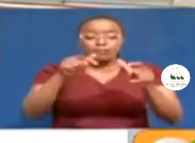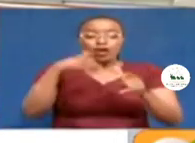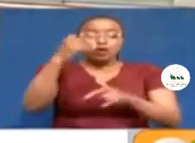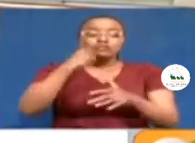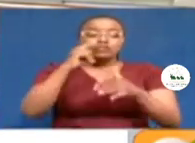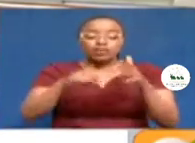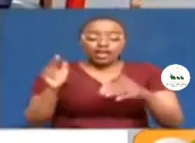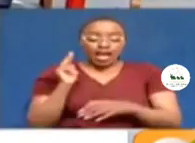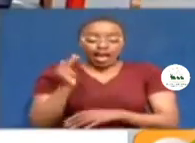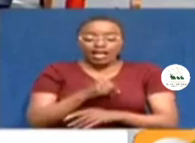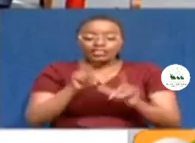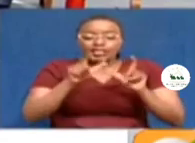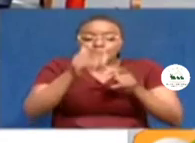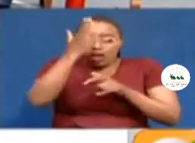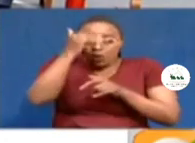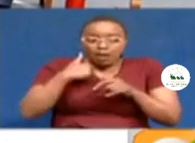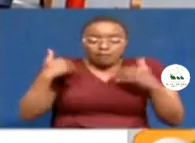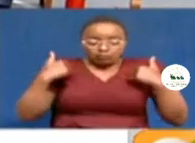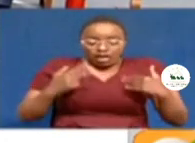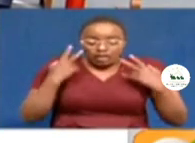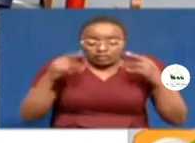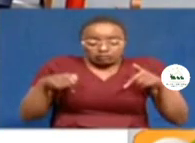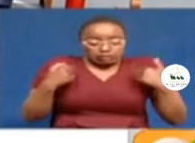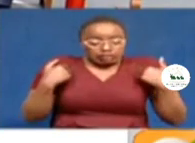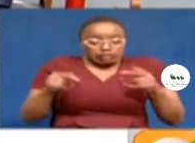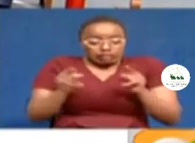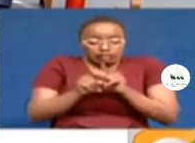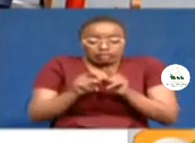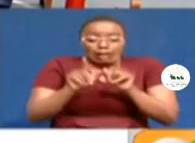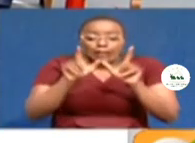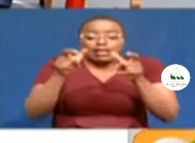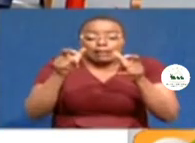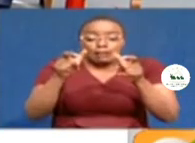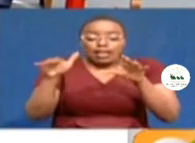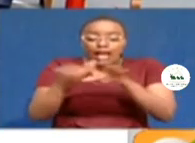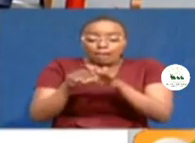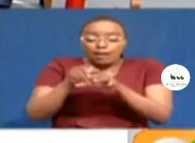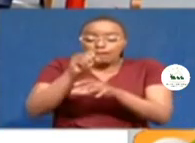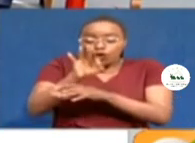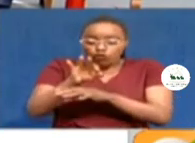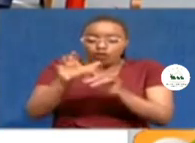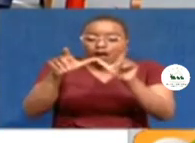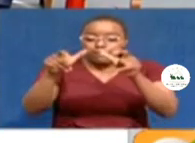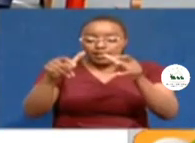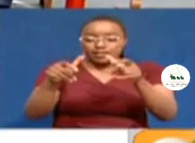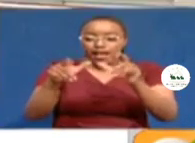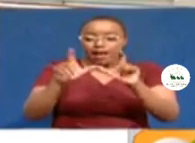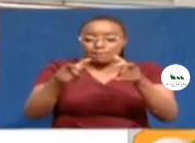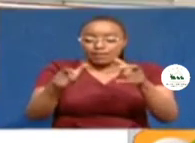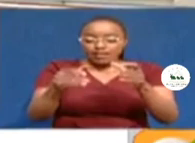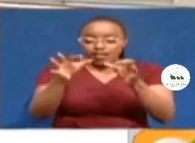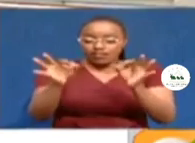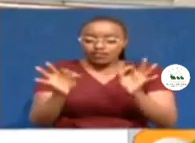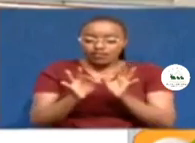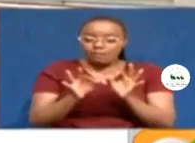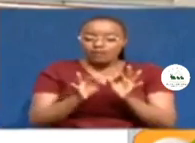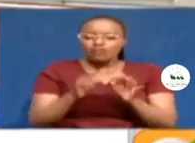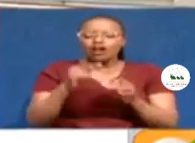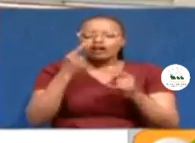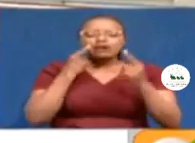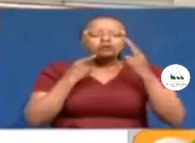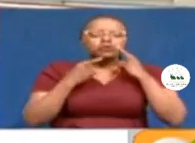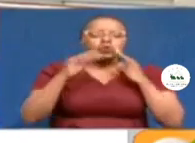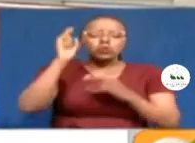keep on saying we in the media because I consider myself to be a member of this fraternity, we will also